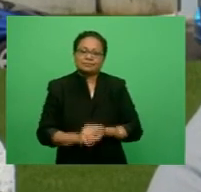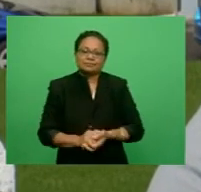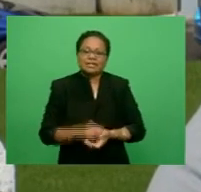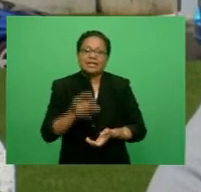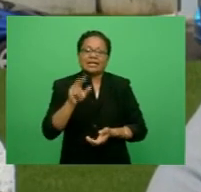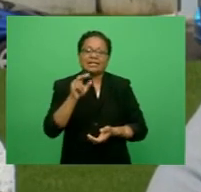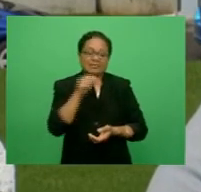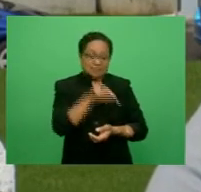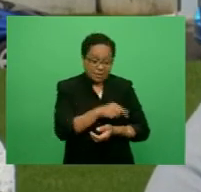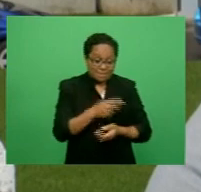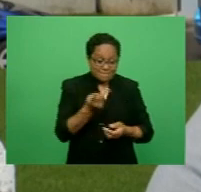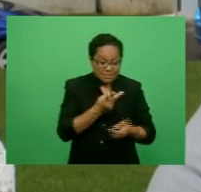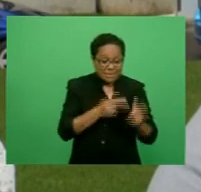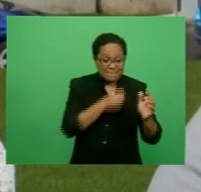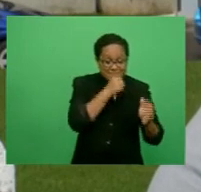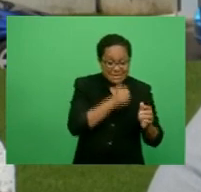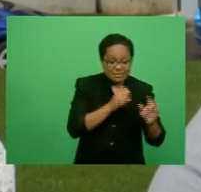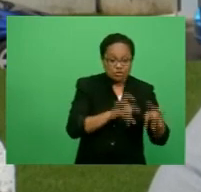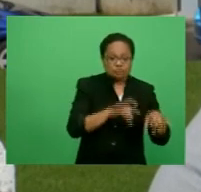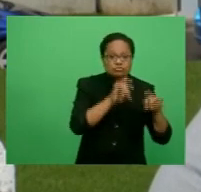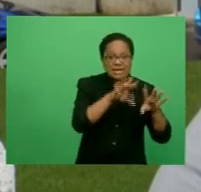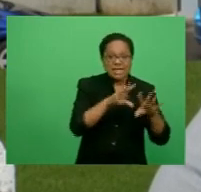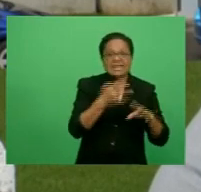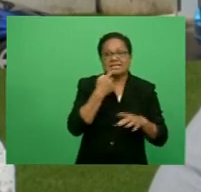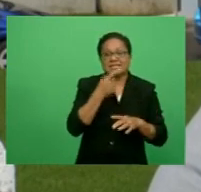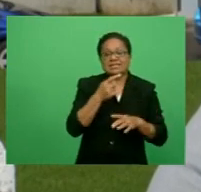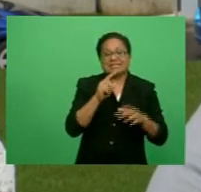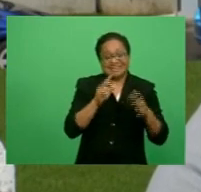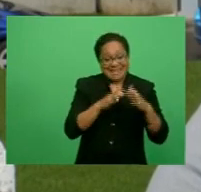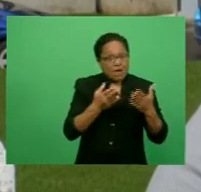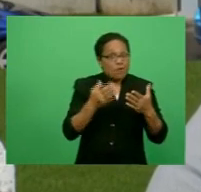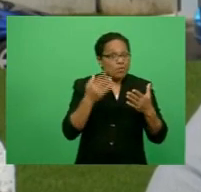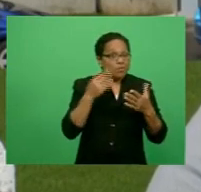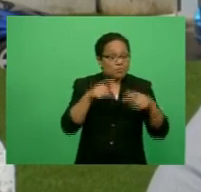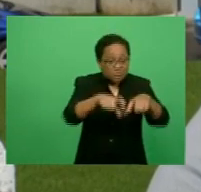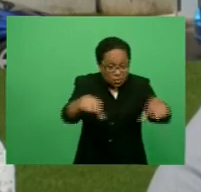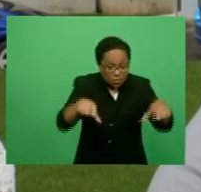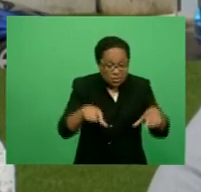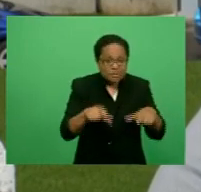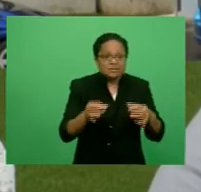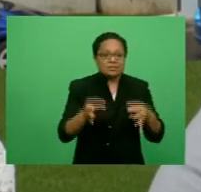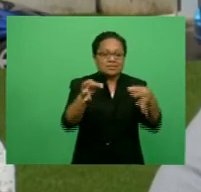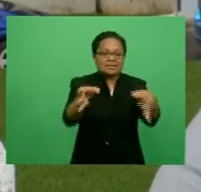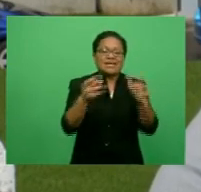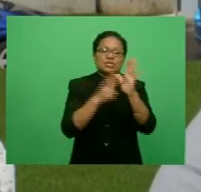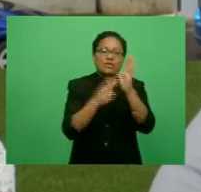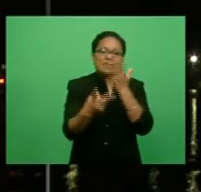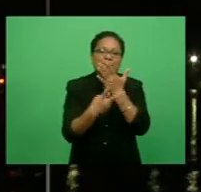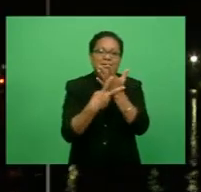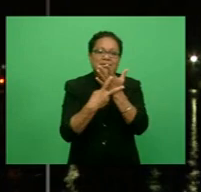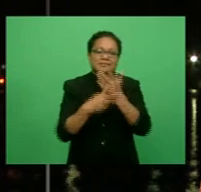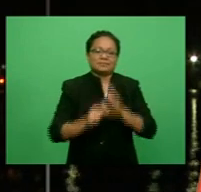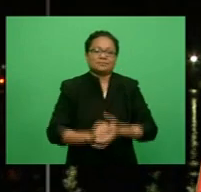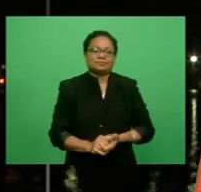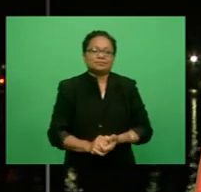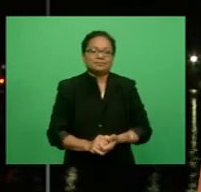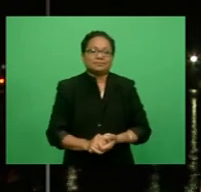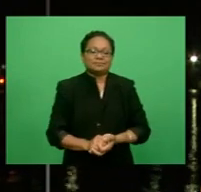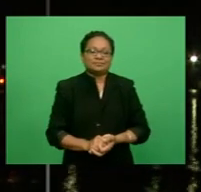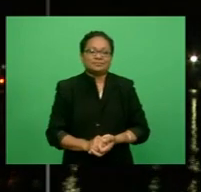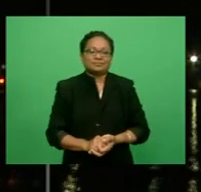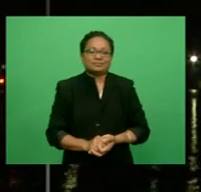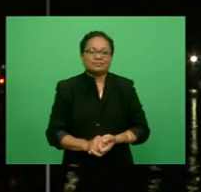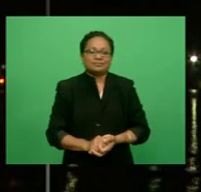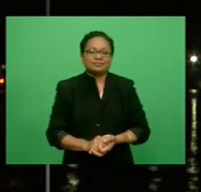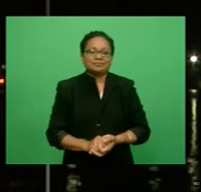against his wife's acquittal have been adjourned to November 18th. Pranita Prakash, FBC News. It